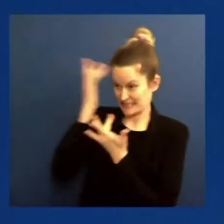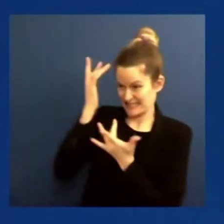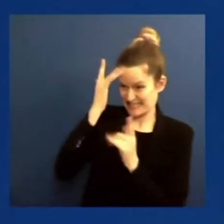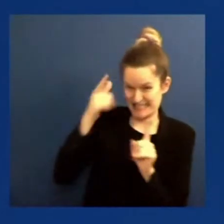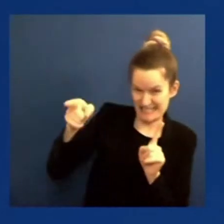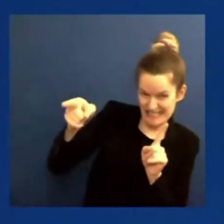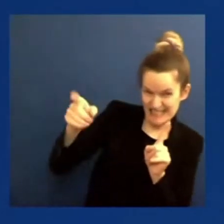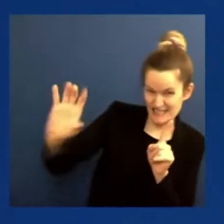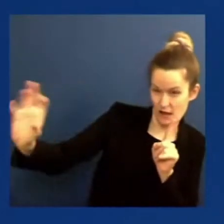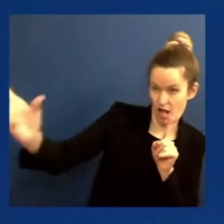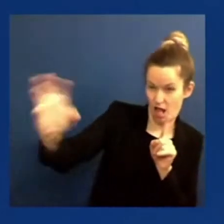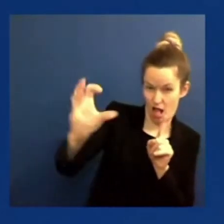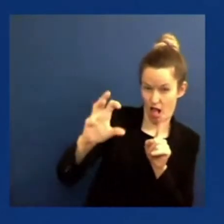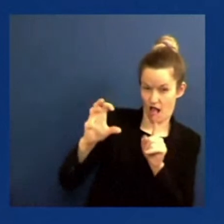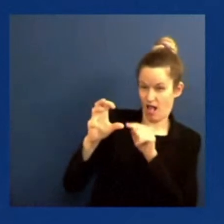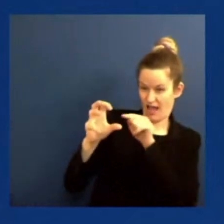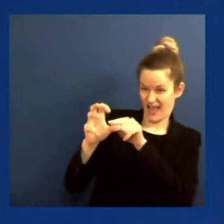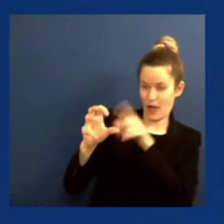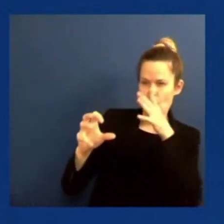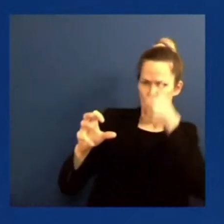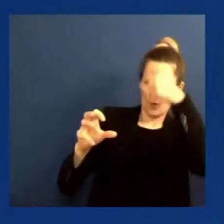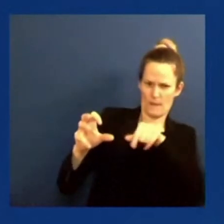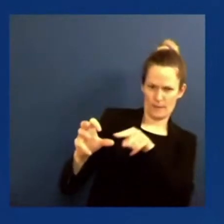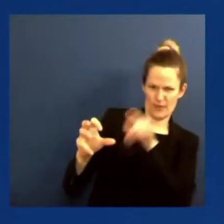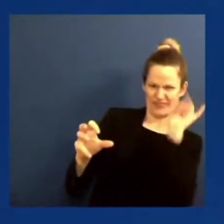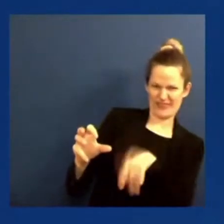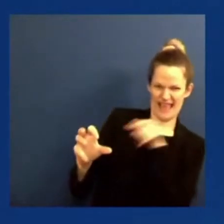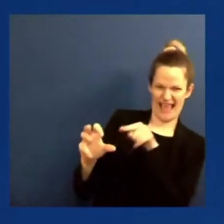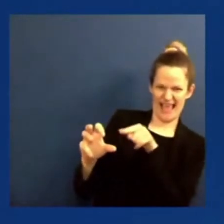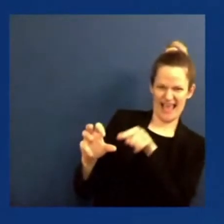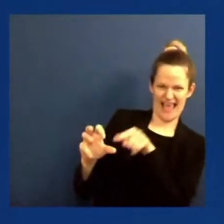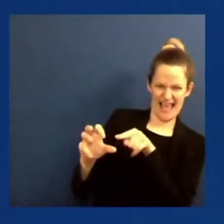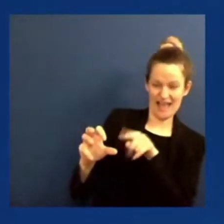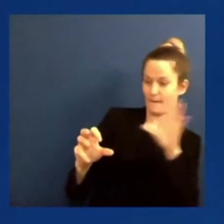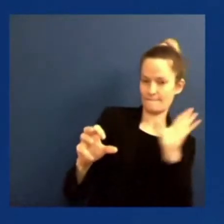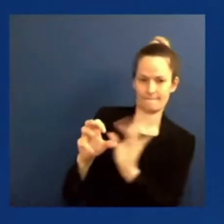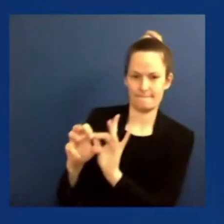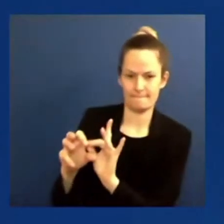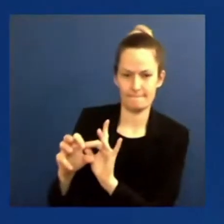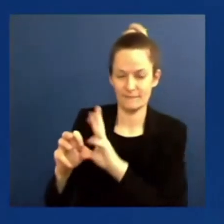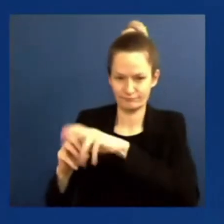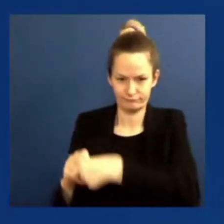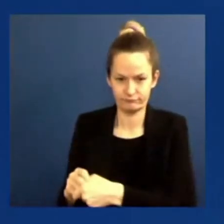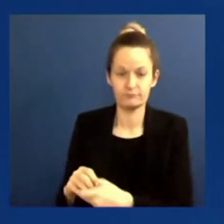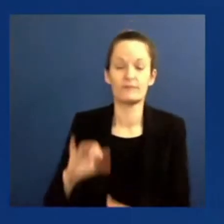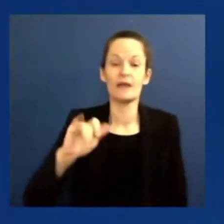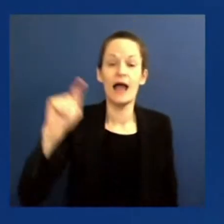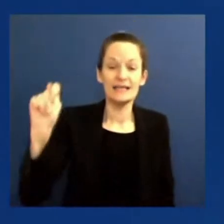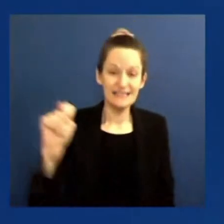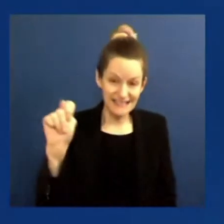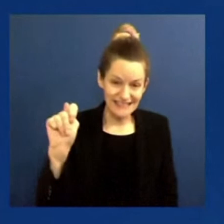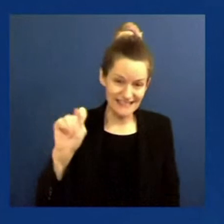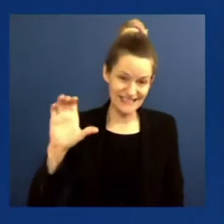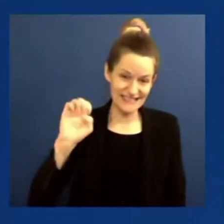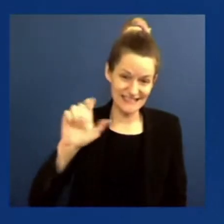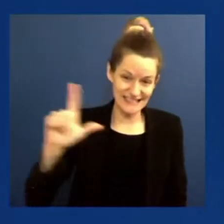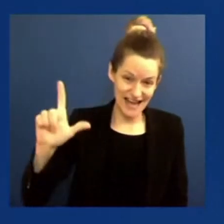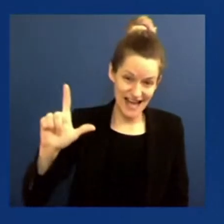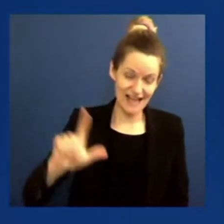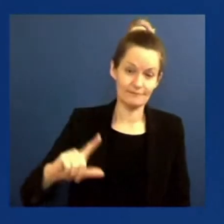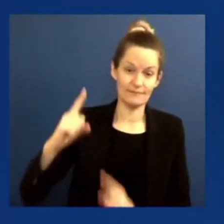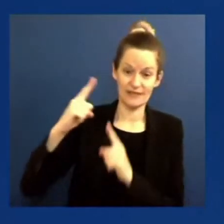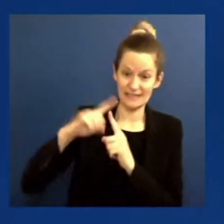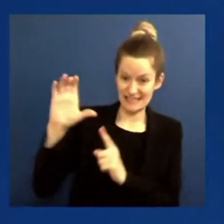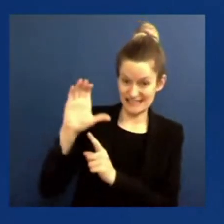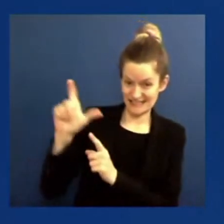respects helps the B cells to make antibody, but have function of their own, both direct function